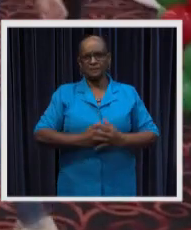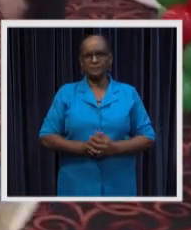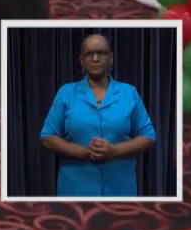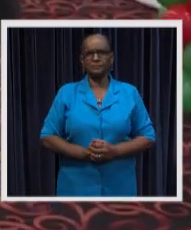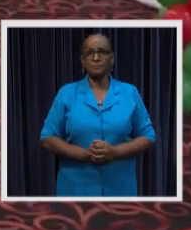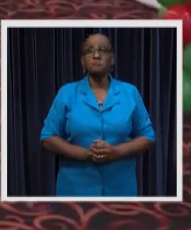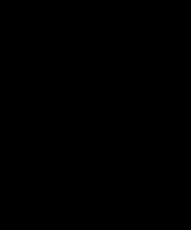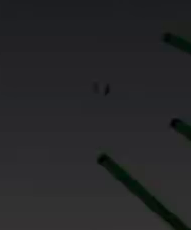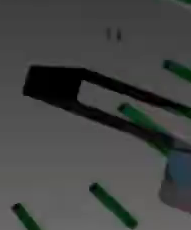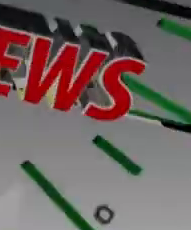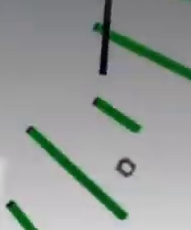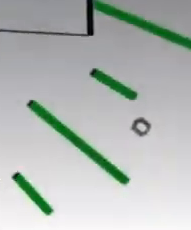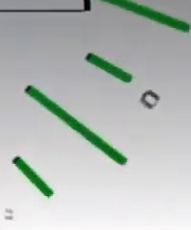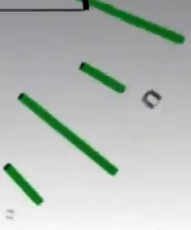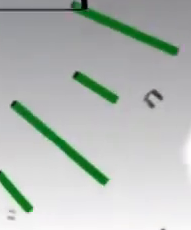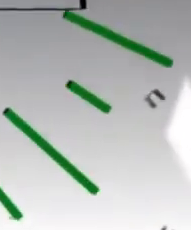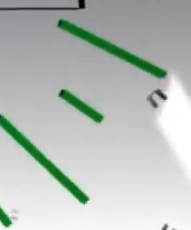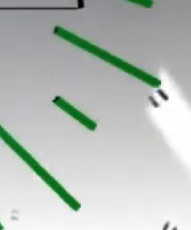jobs.